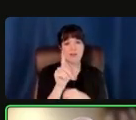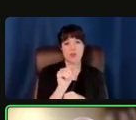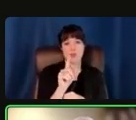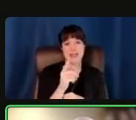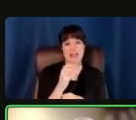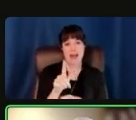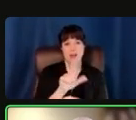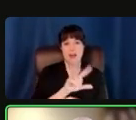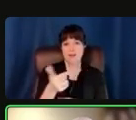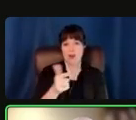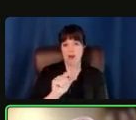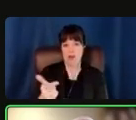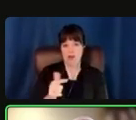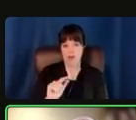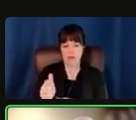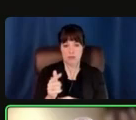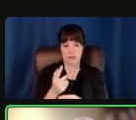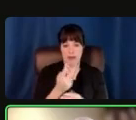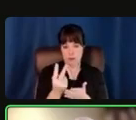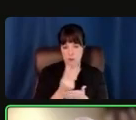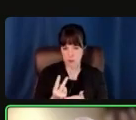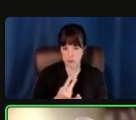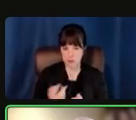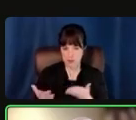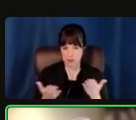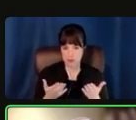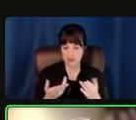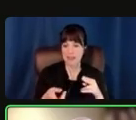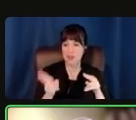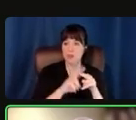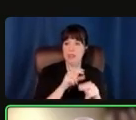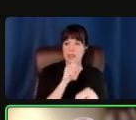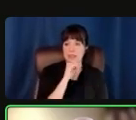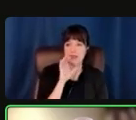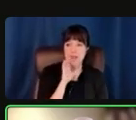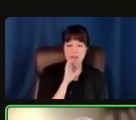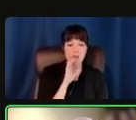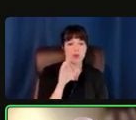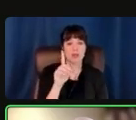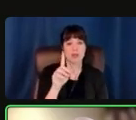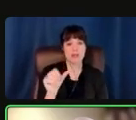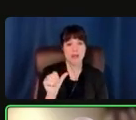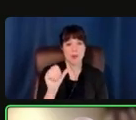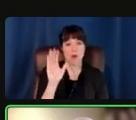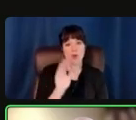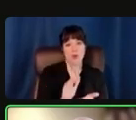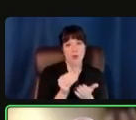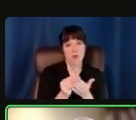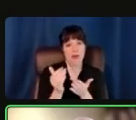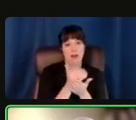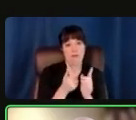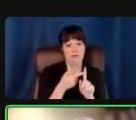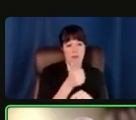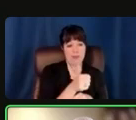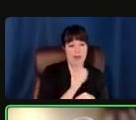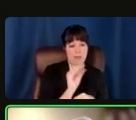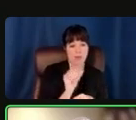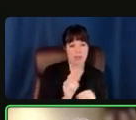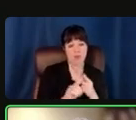other week residential service, increasing the senior disabled low-income discount from 10% to